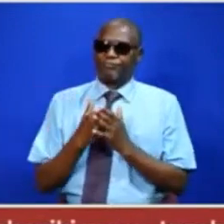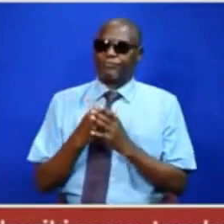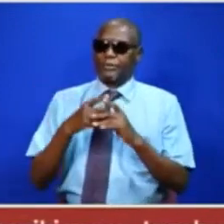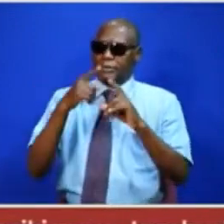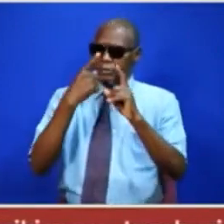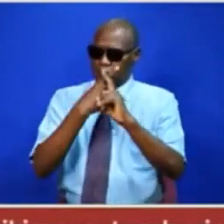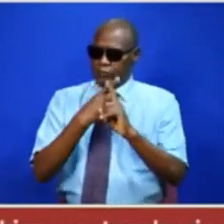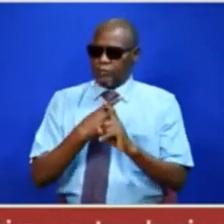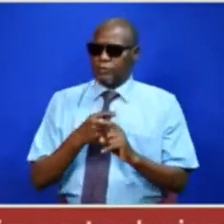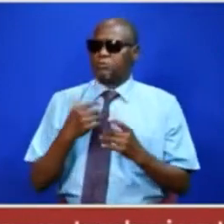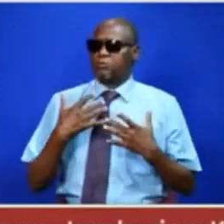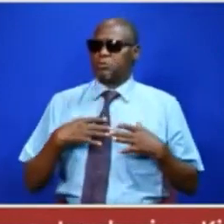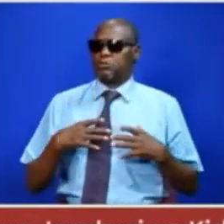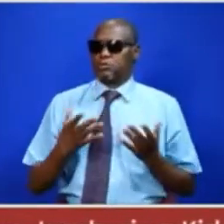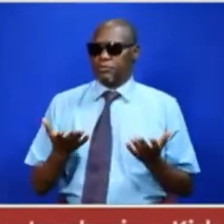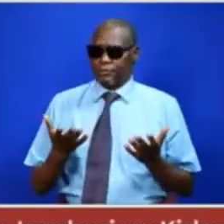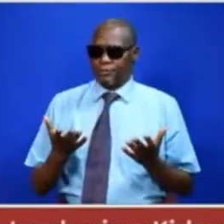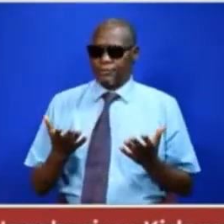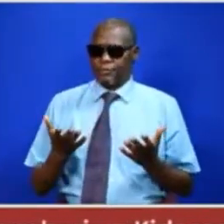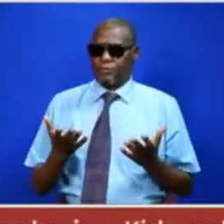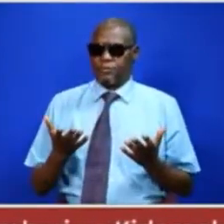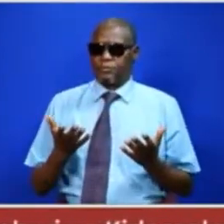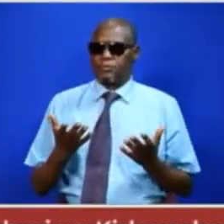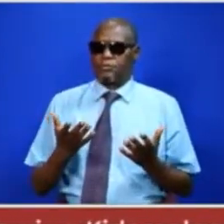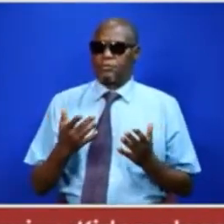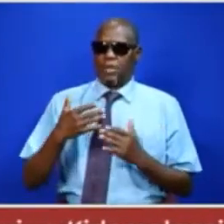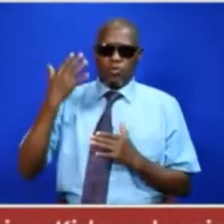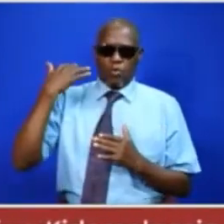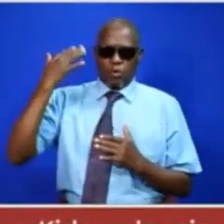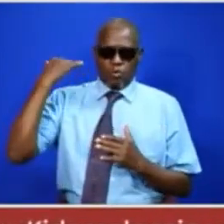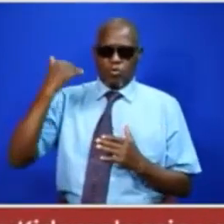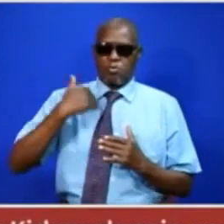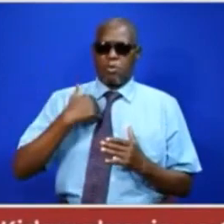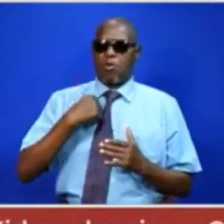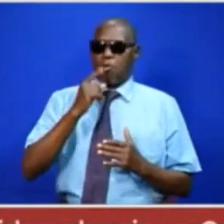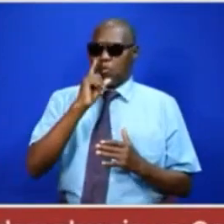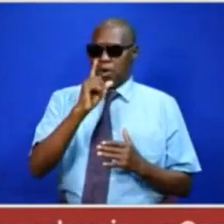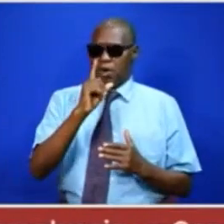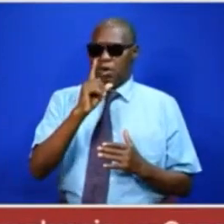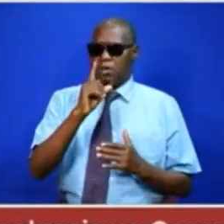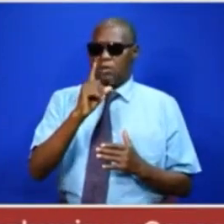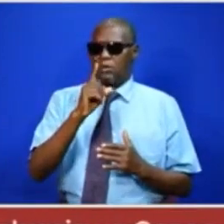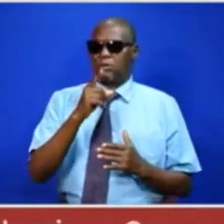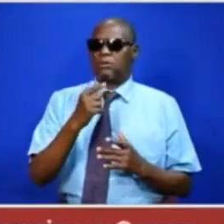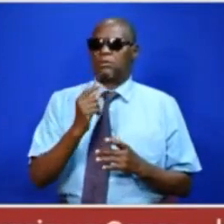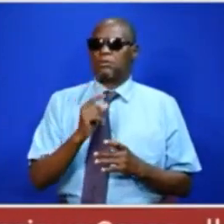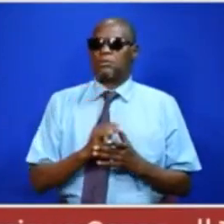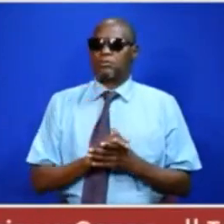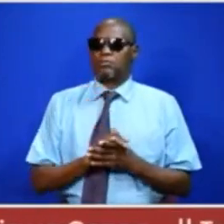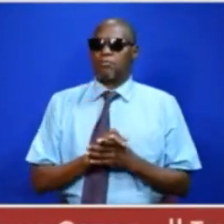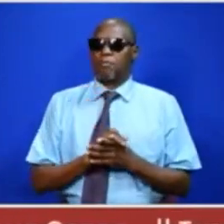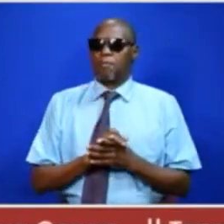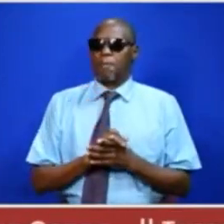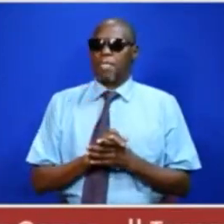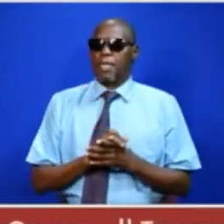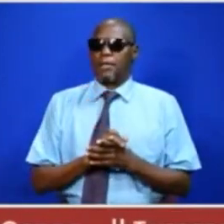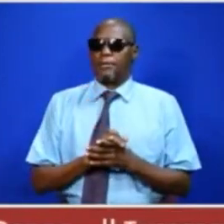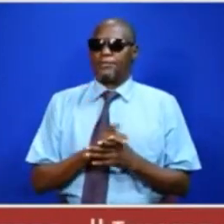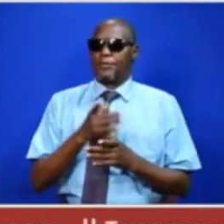Some time ago, I was one of those who midwifed, because we believe